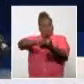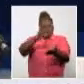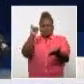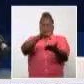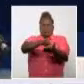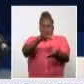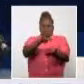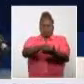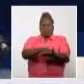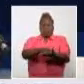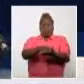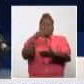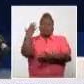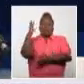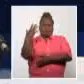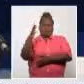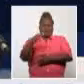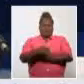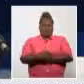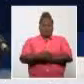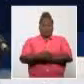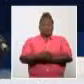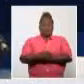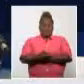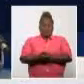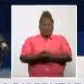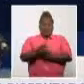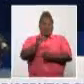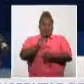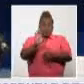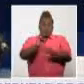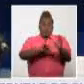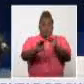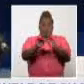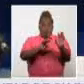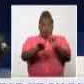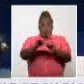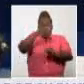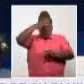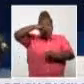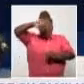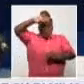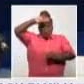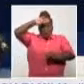the incubation period, and the disease was confirmed.